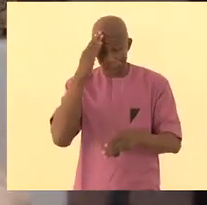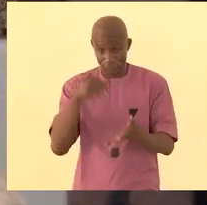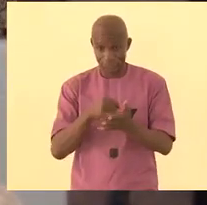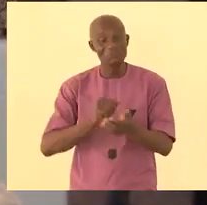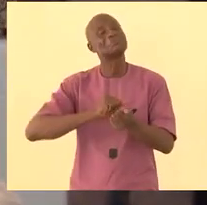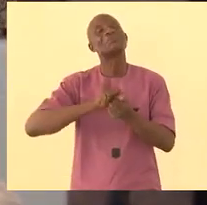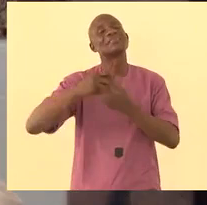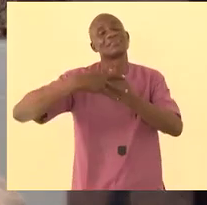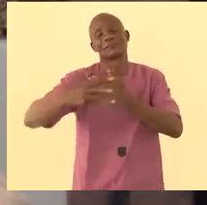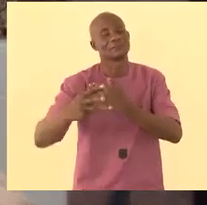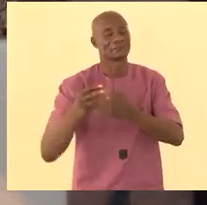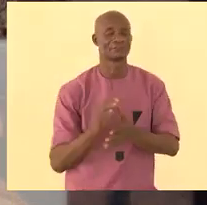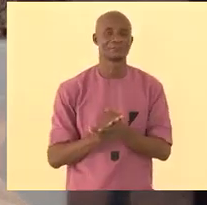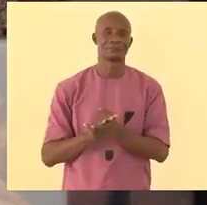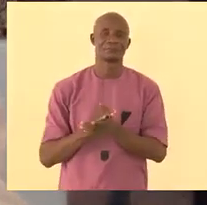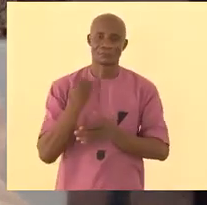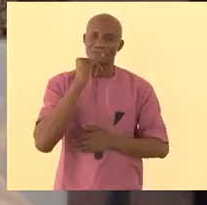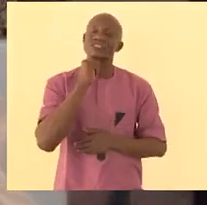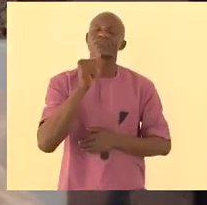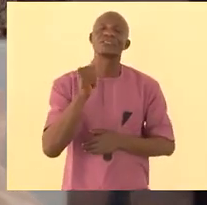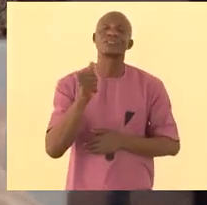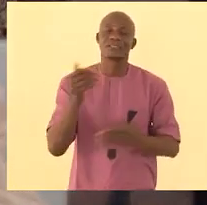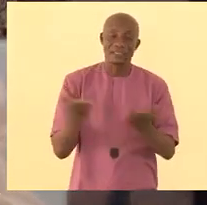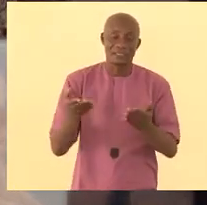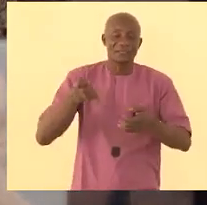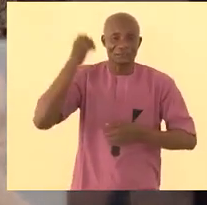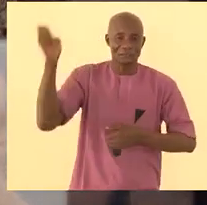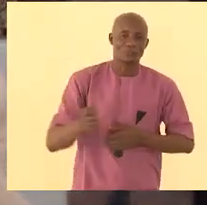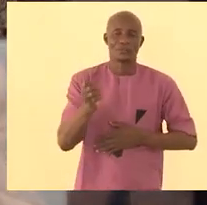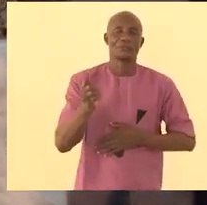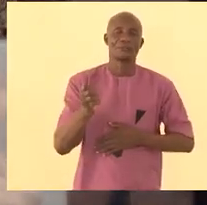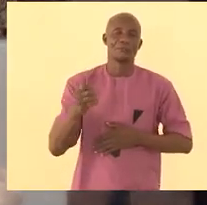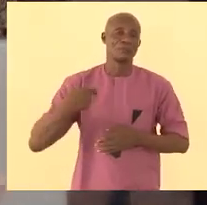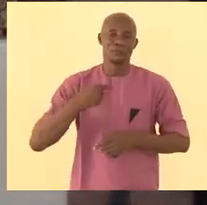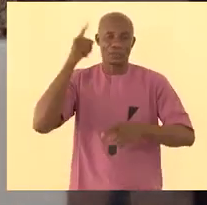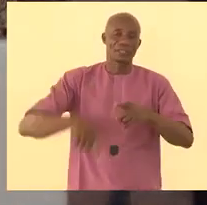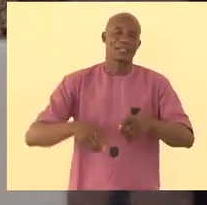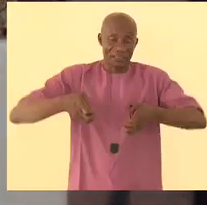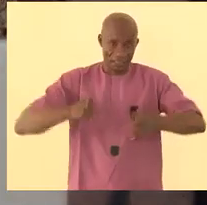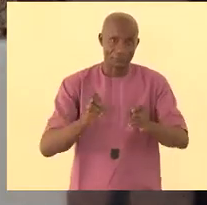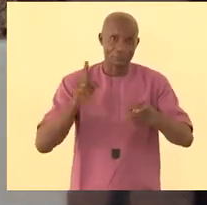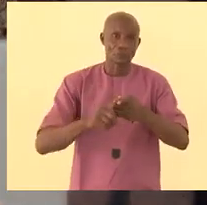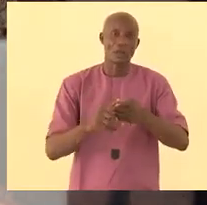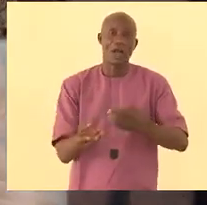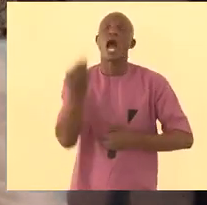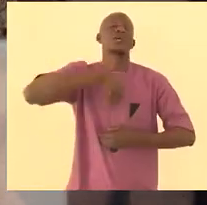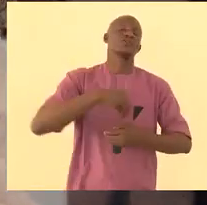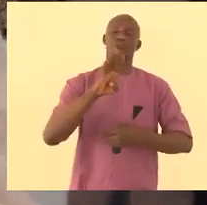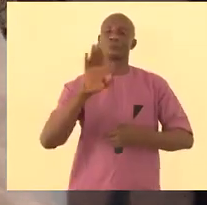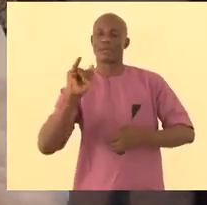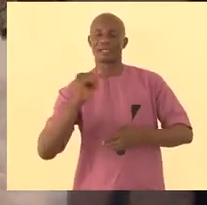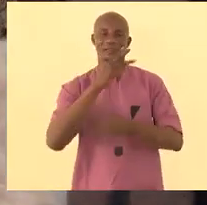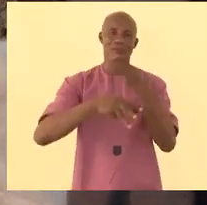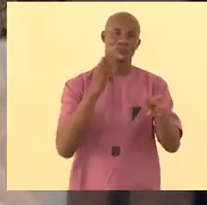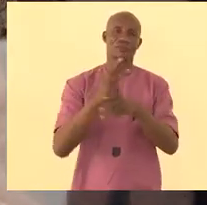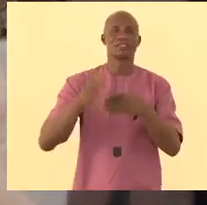it, is passing away. It's not here forever. We cannot afford to be consumed